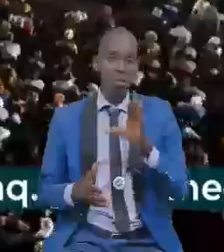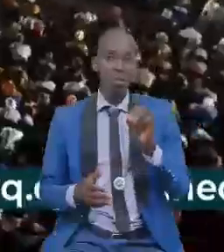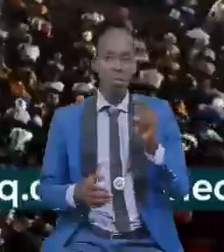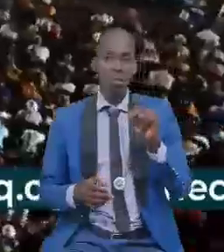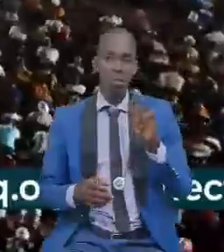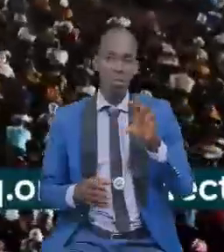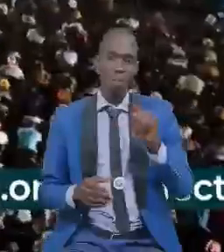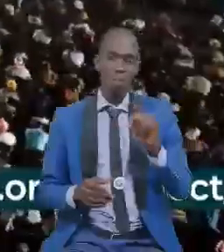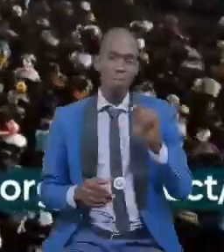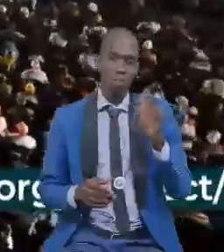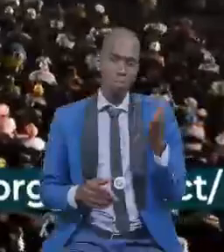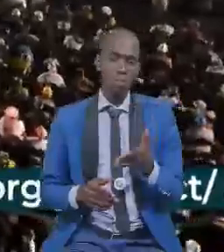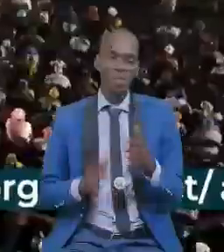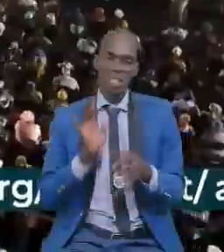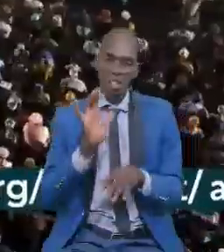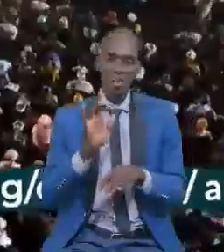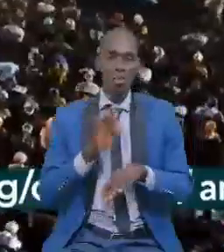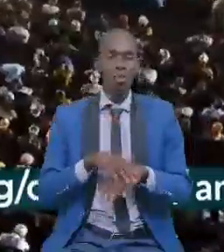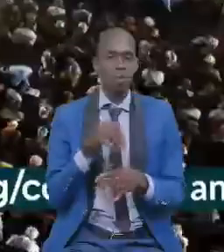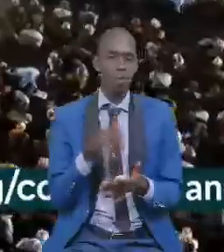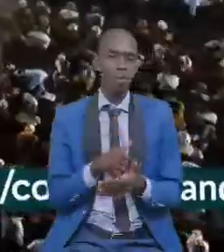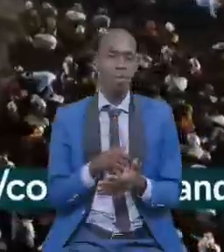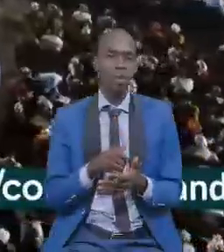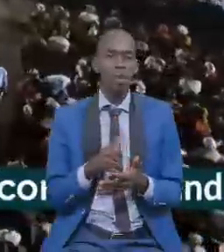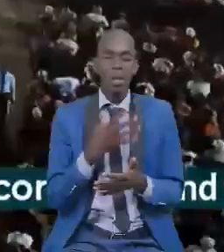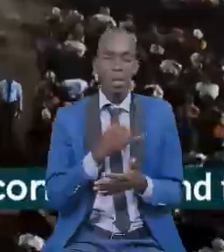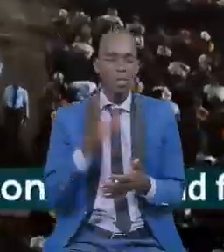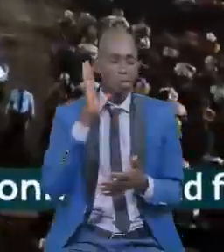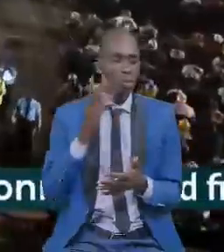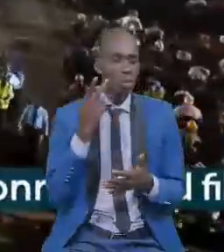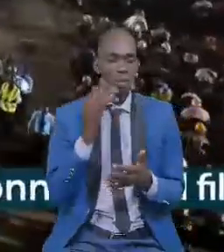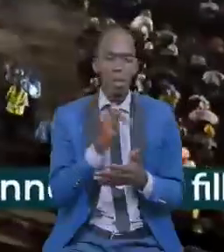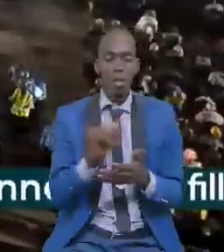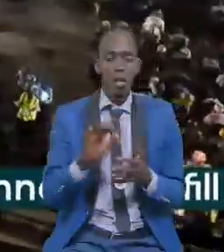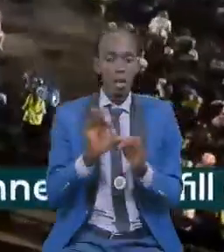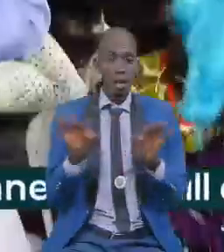Click the link and fill the form that appears.